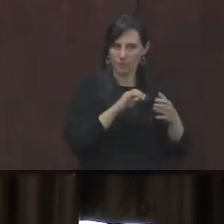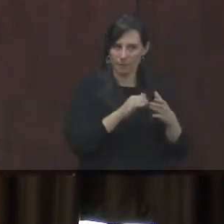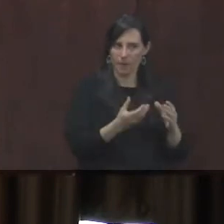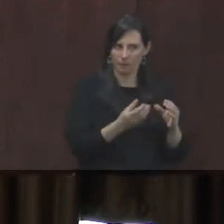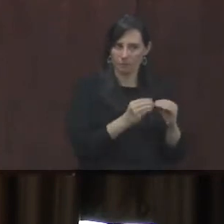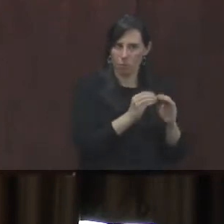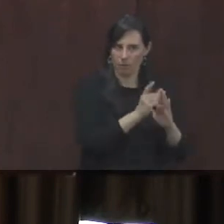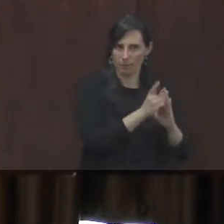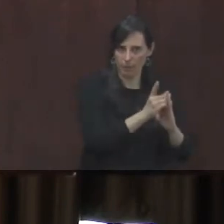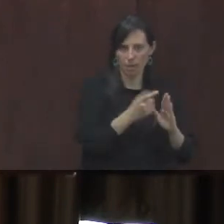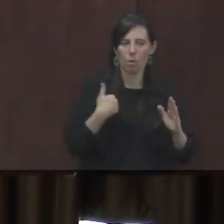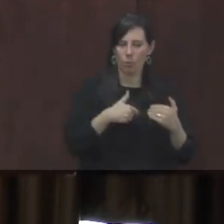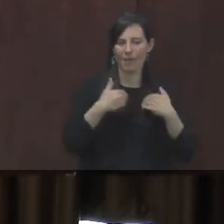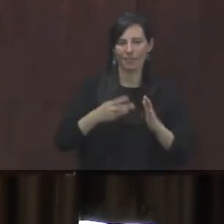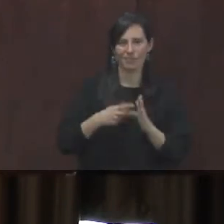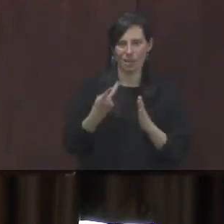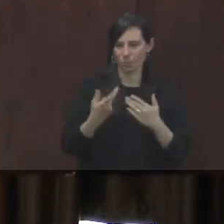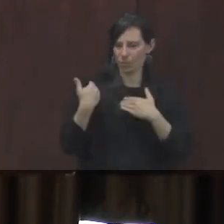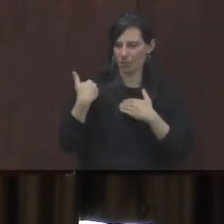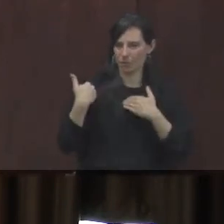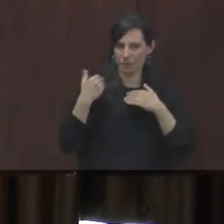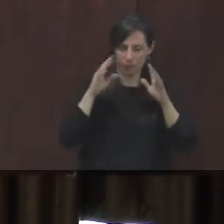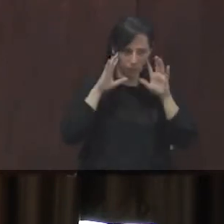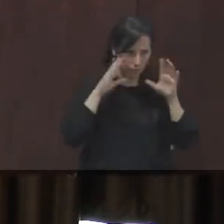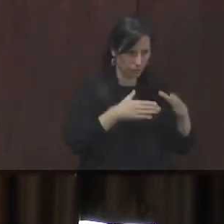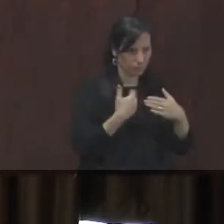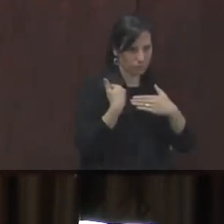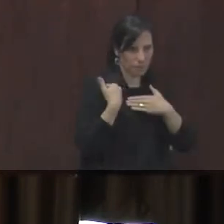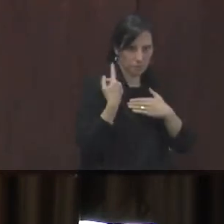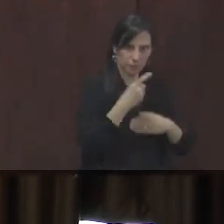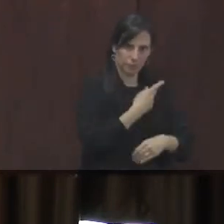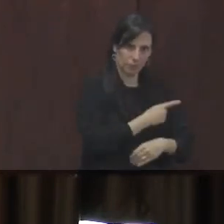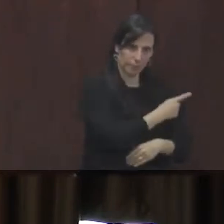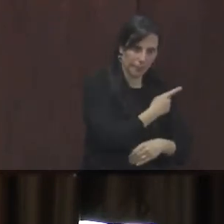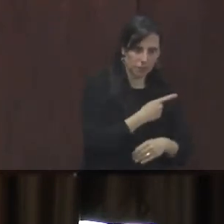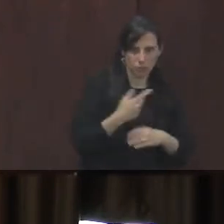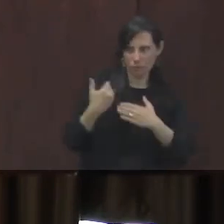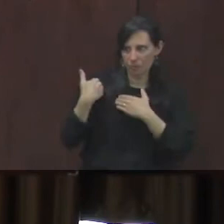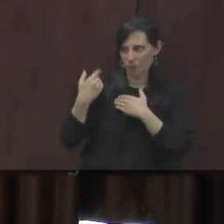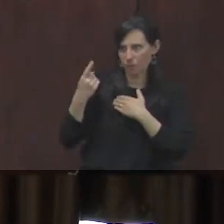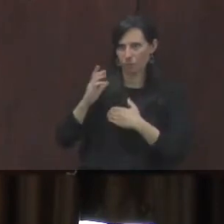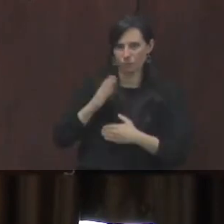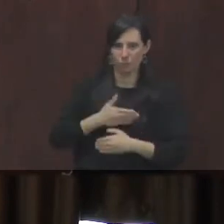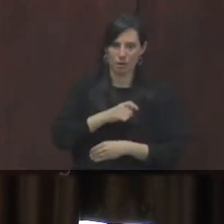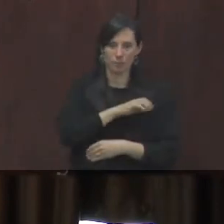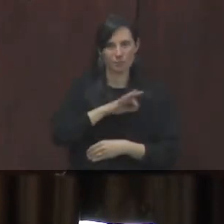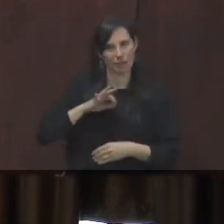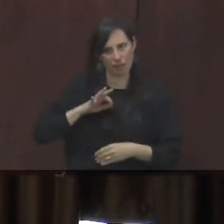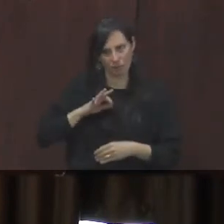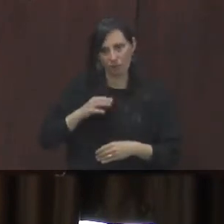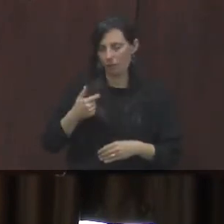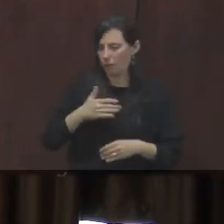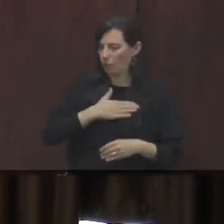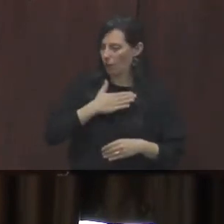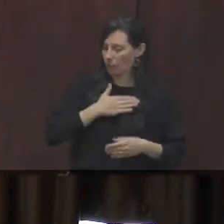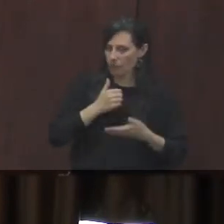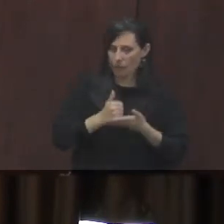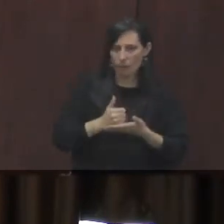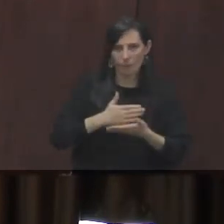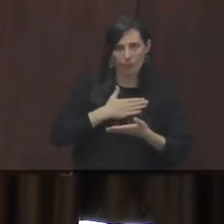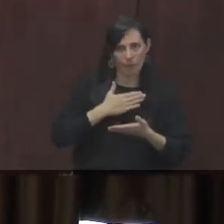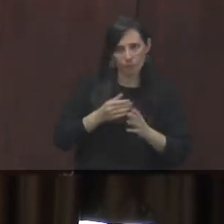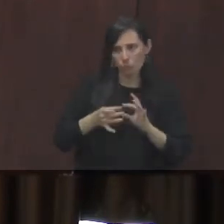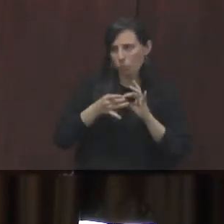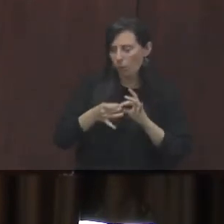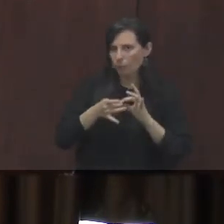responsibility here. We will do what we can. We want to help. We'll cooperate and participate in any way that we can, but I can't